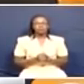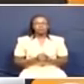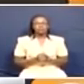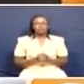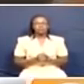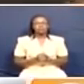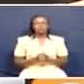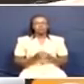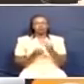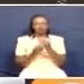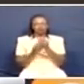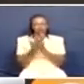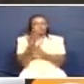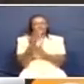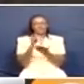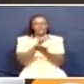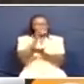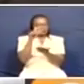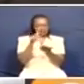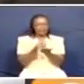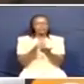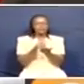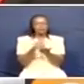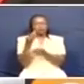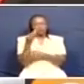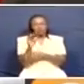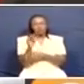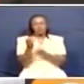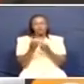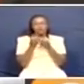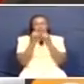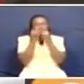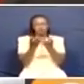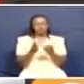establishes the centrality of information